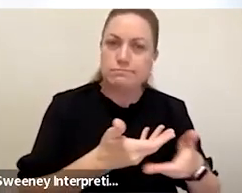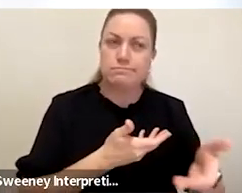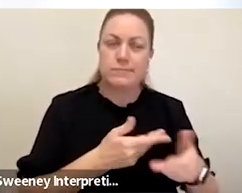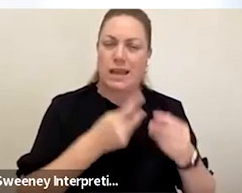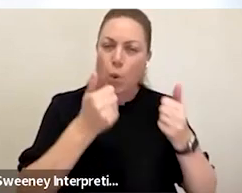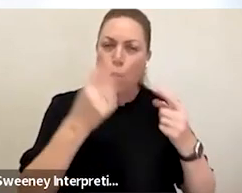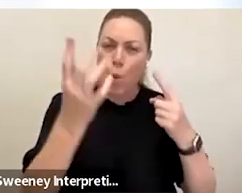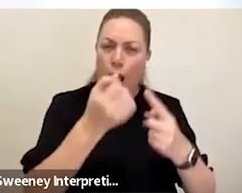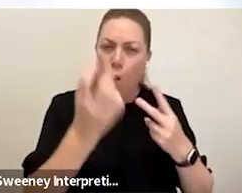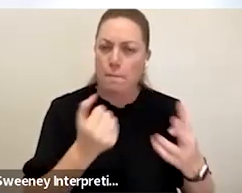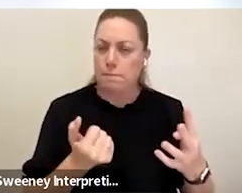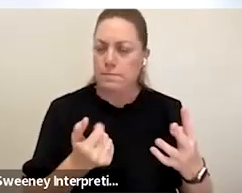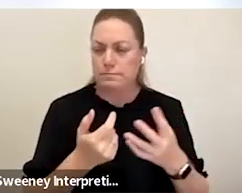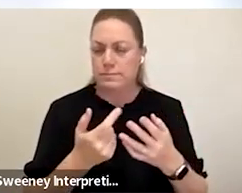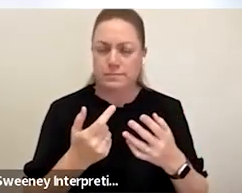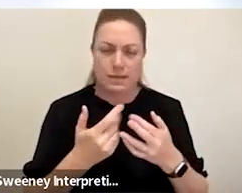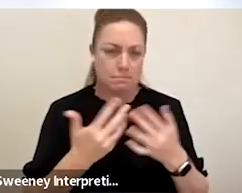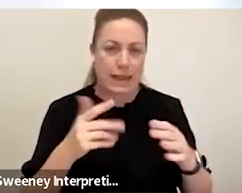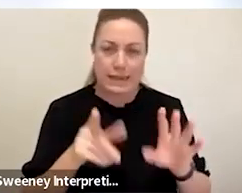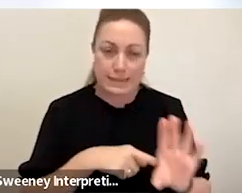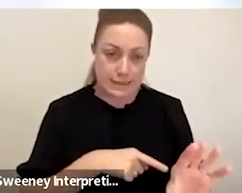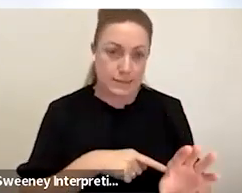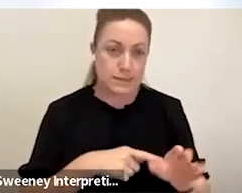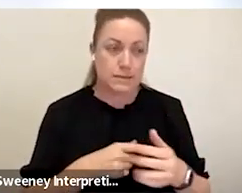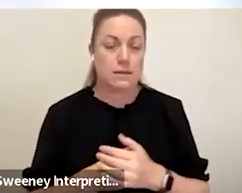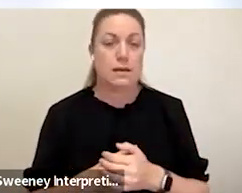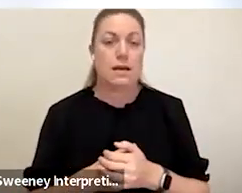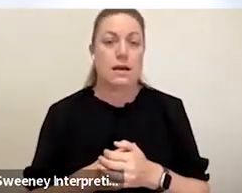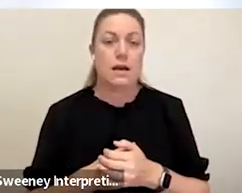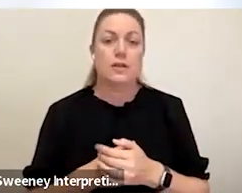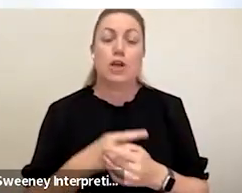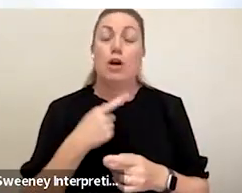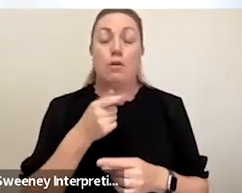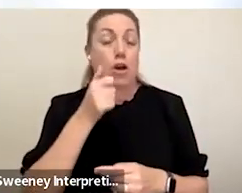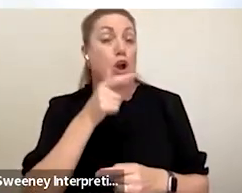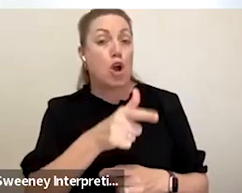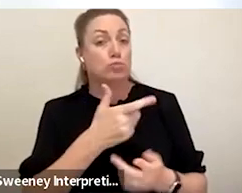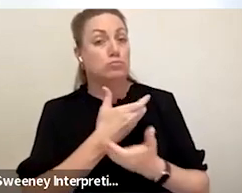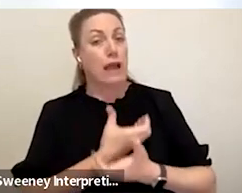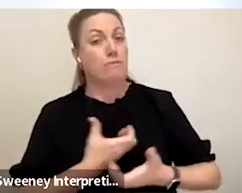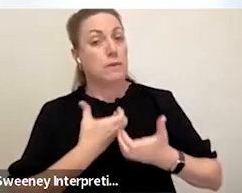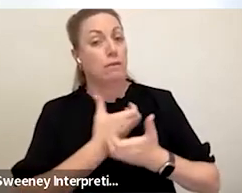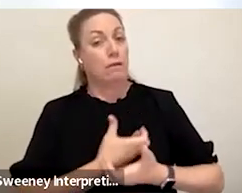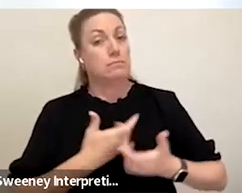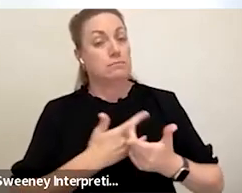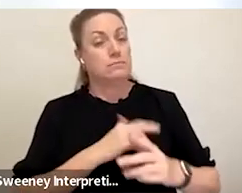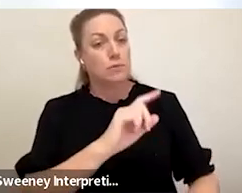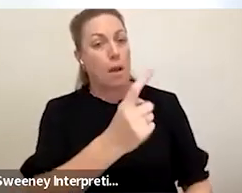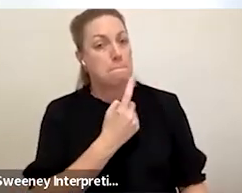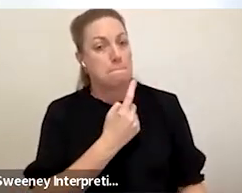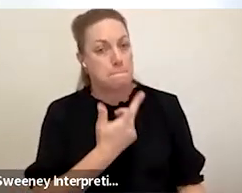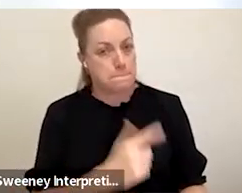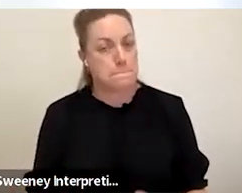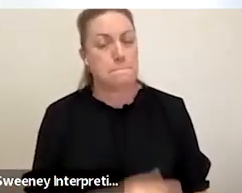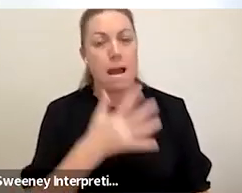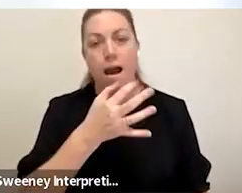over the years. So it was a place for her where she was, I guess, comfortable to come to and approach us for